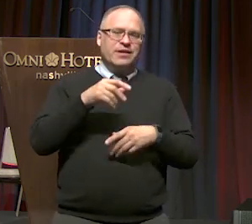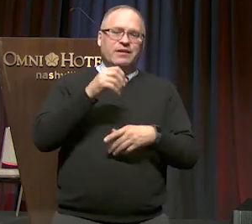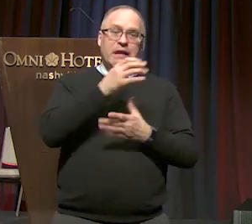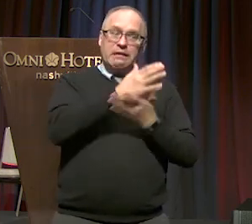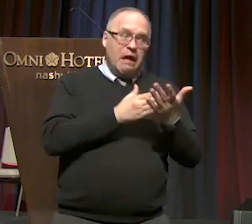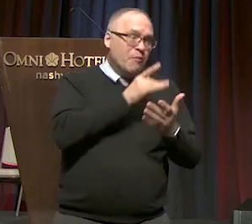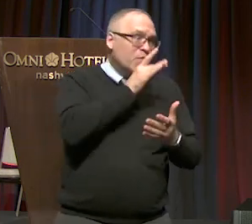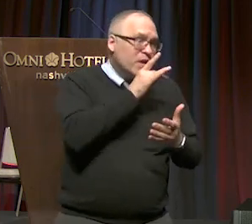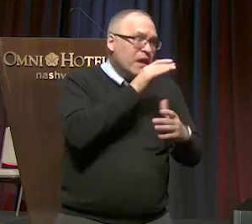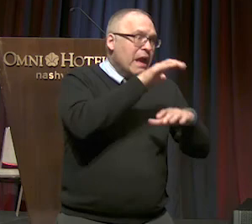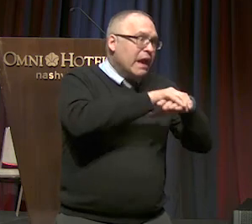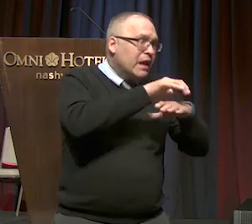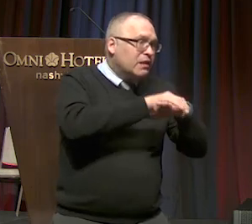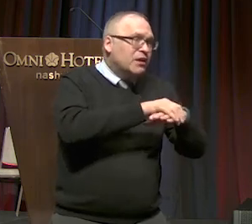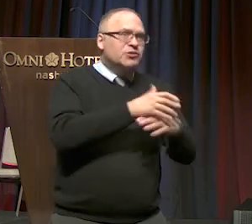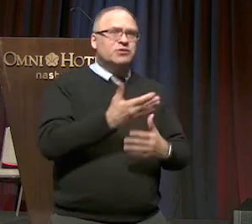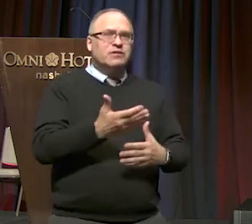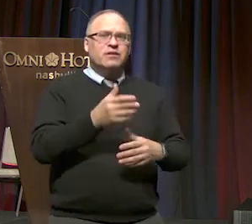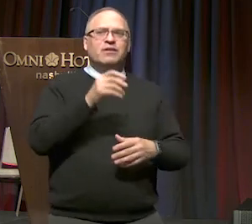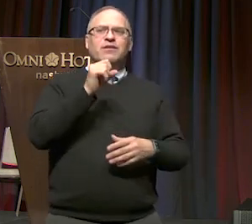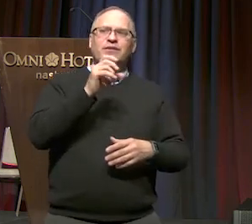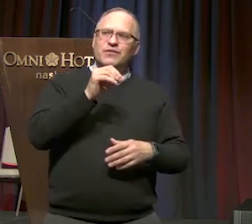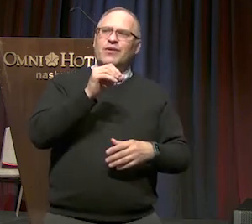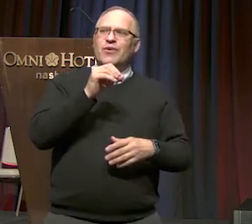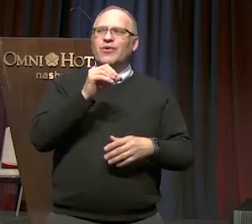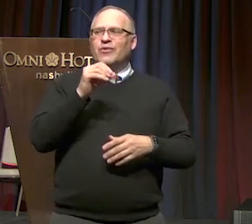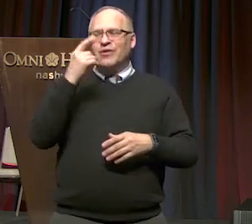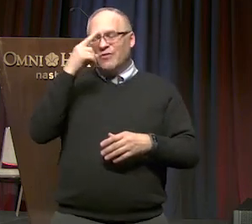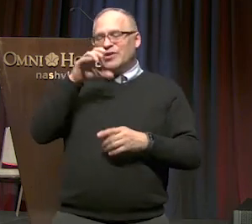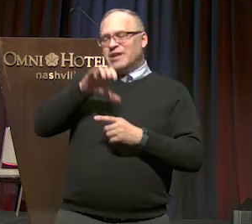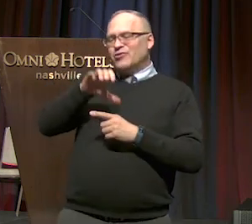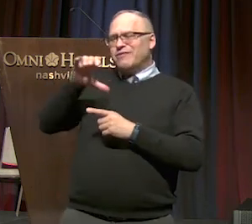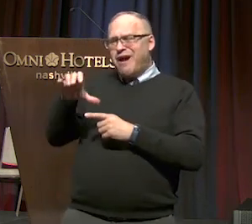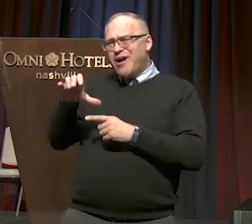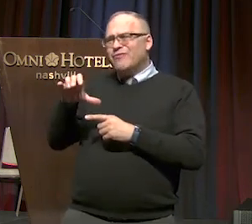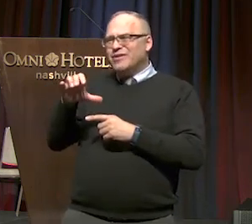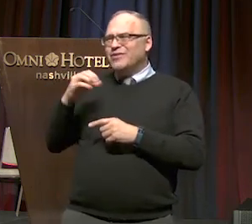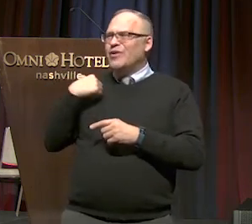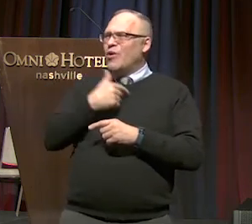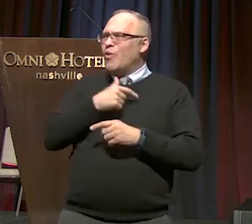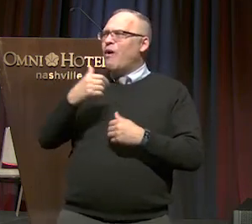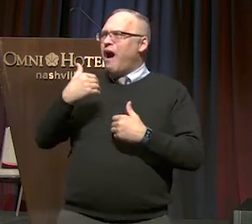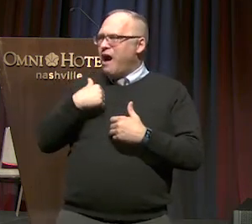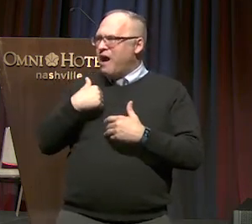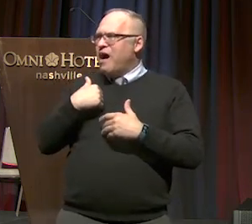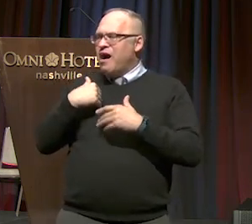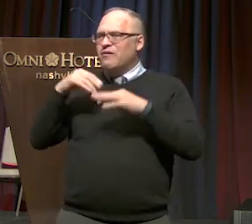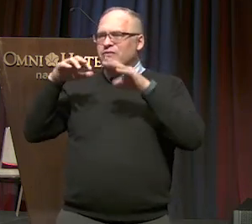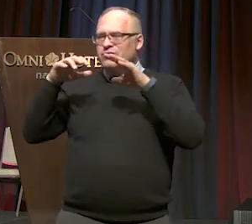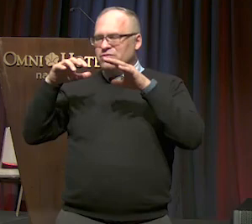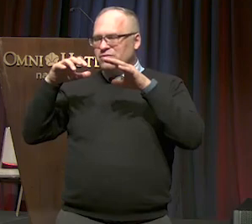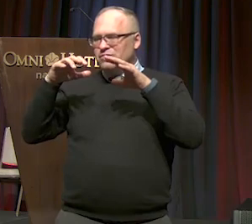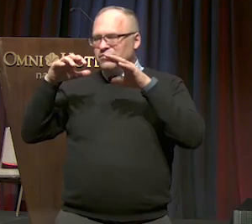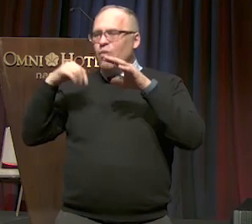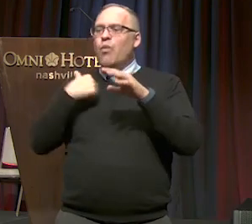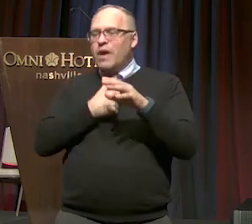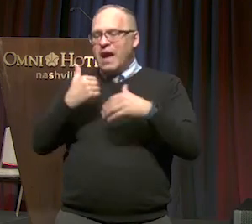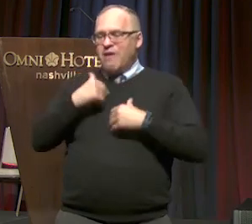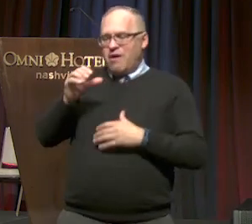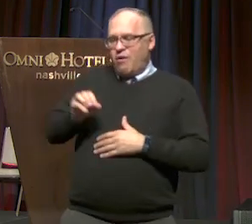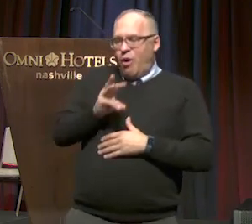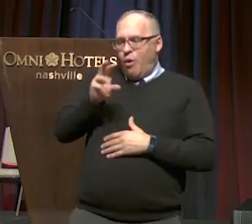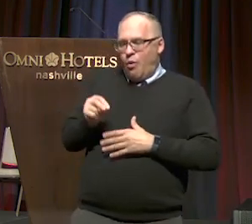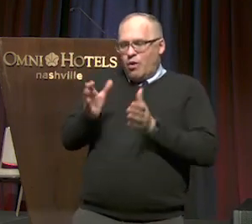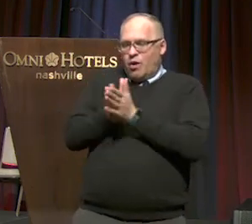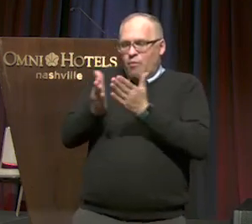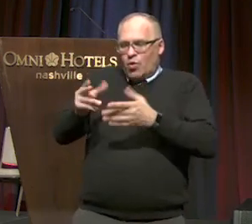your information, particularly for Congo Central Conference, we have a draft of our Book of Discipline. I